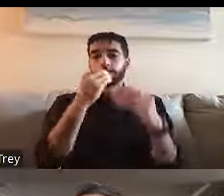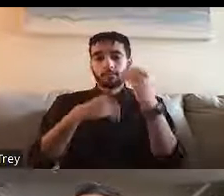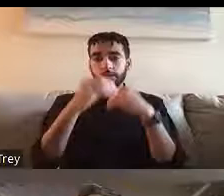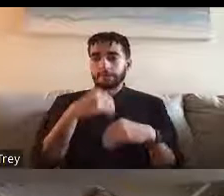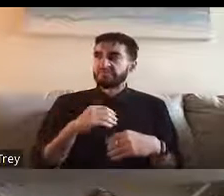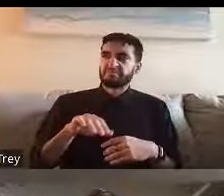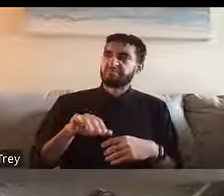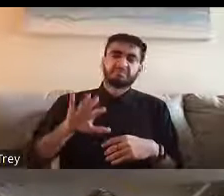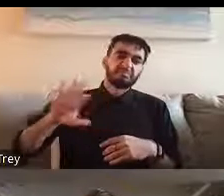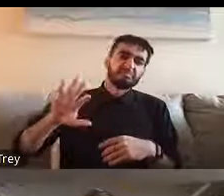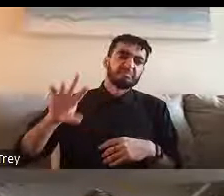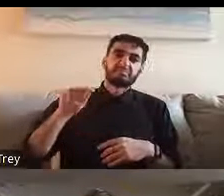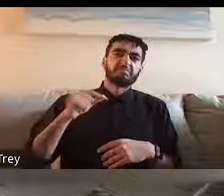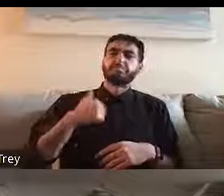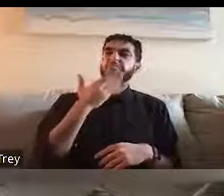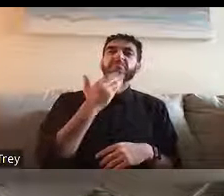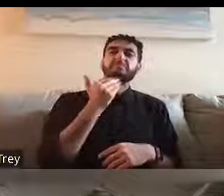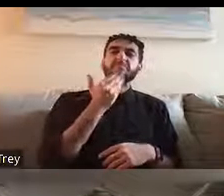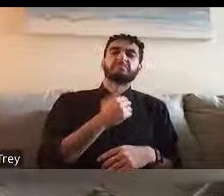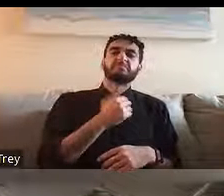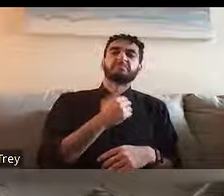She likes too many sweets.